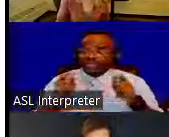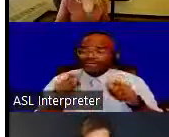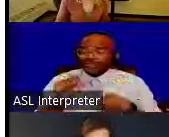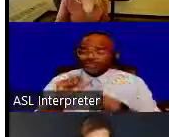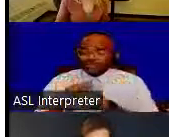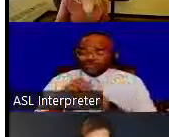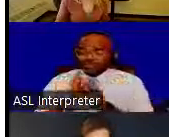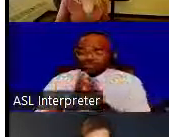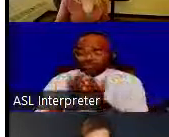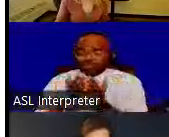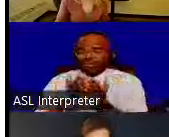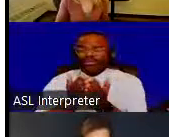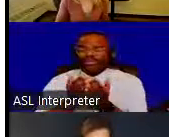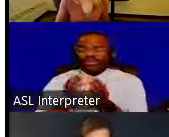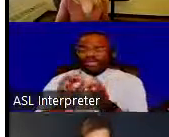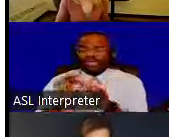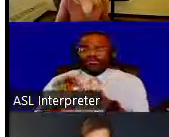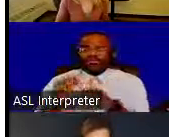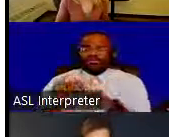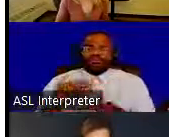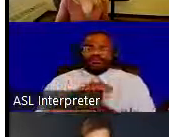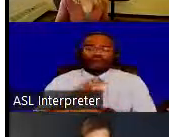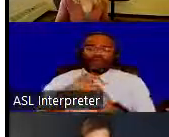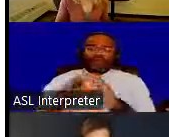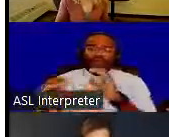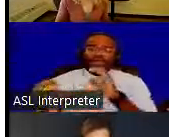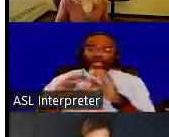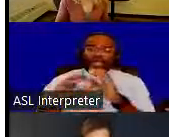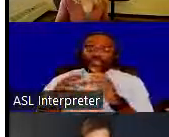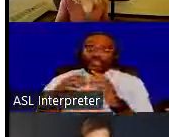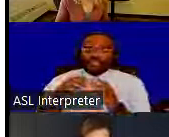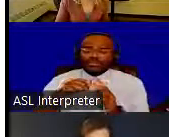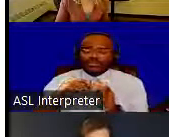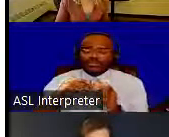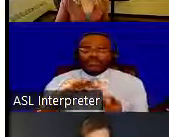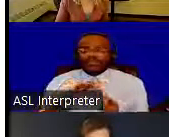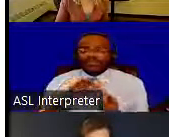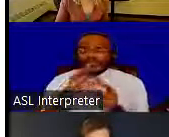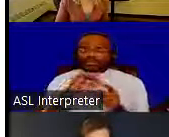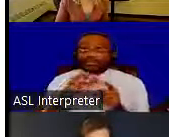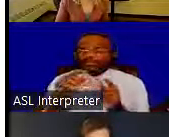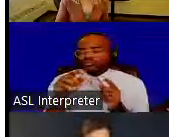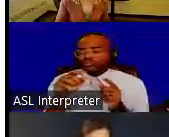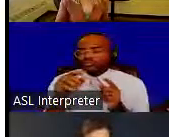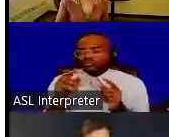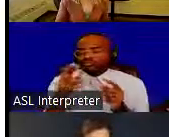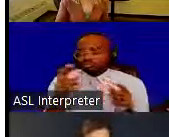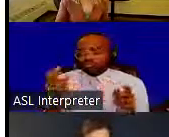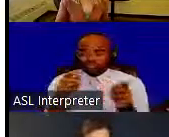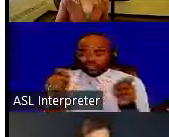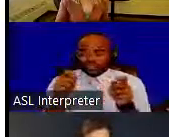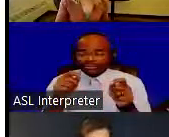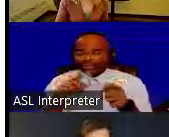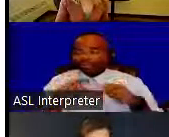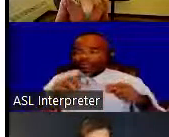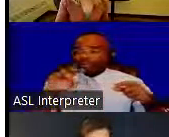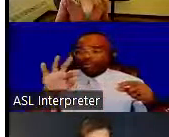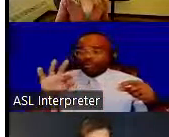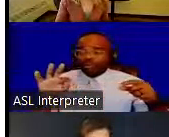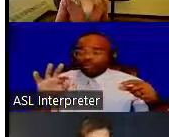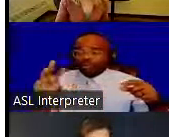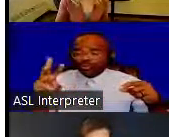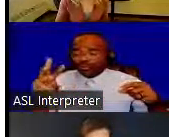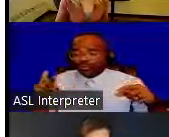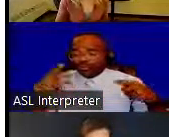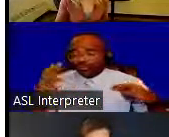communication between different specialized resource managers, i.e. between forest managers, wildlife managers, and recreation managers, for